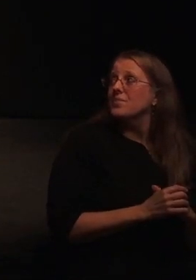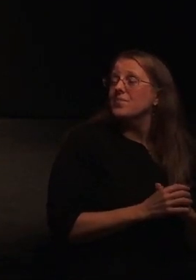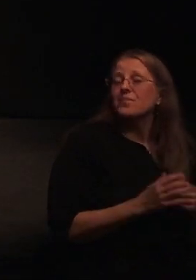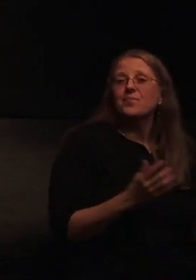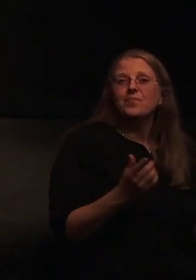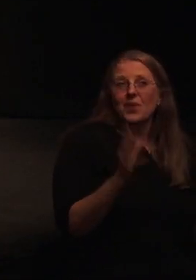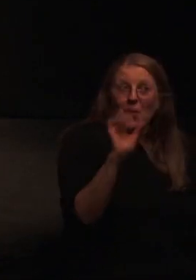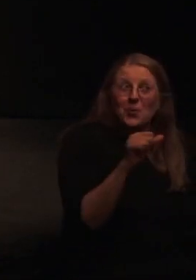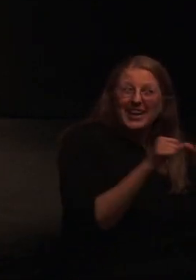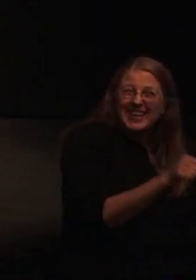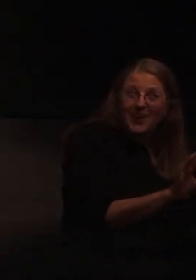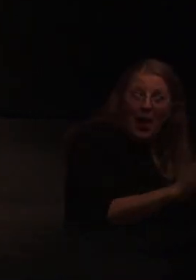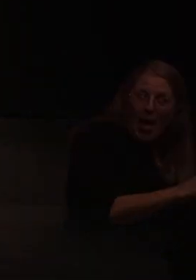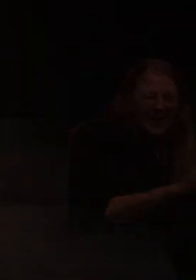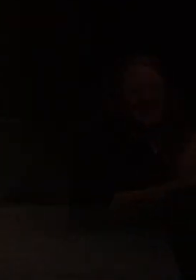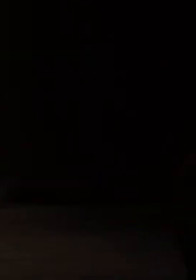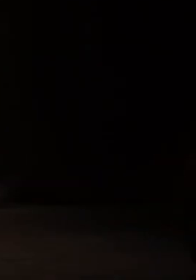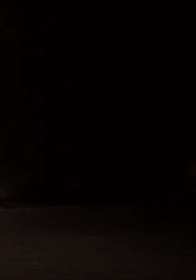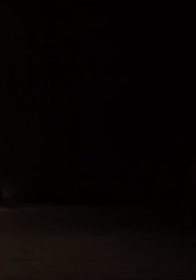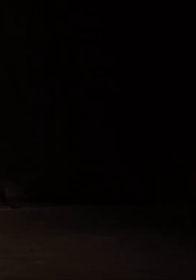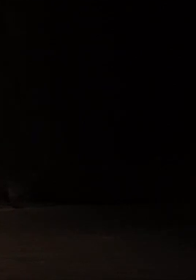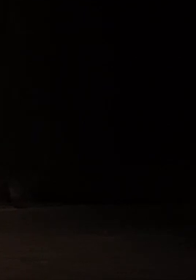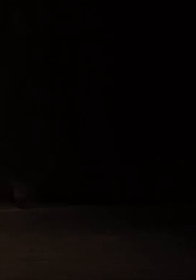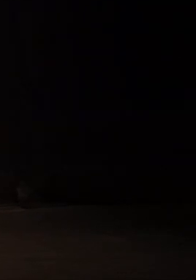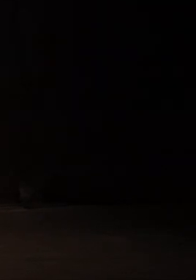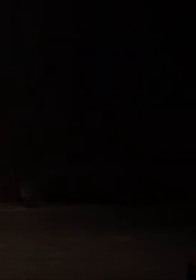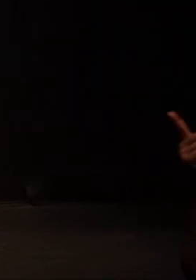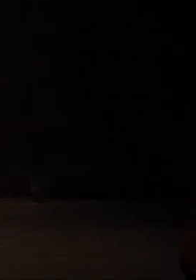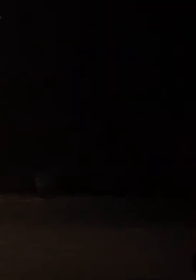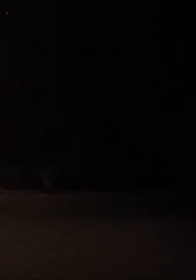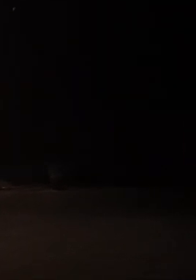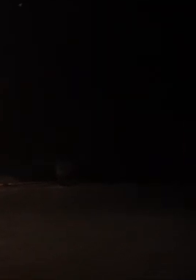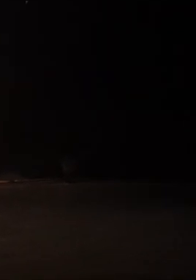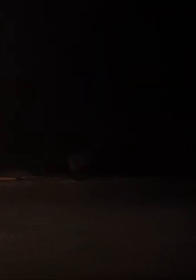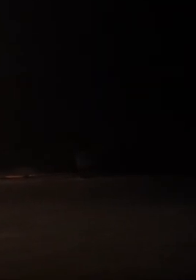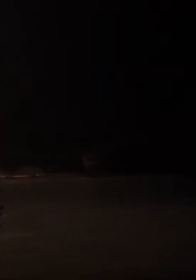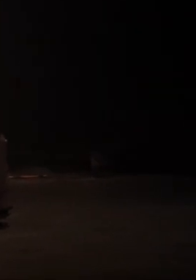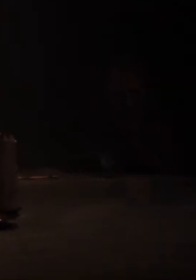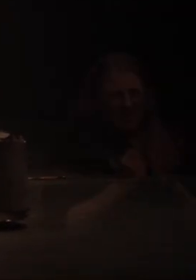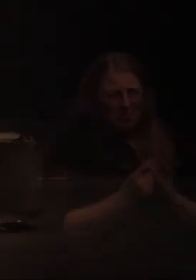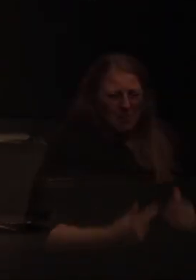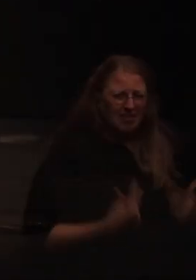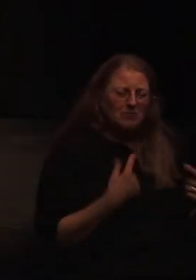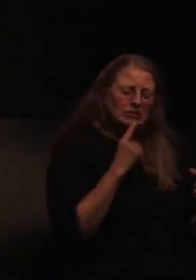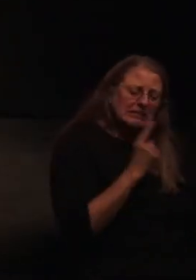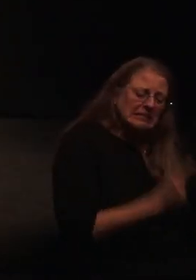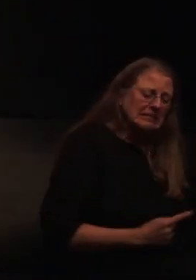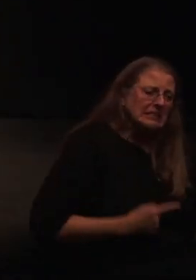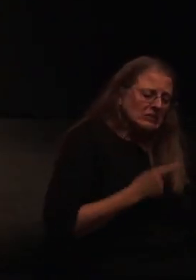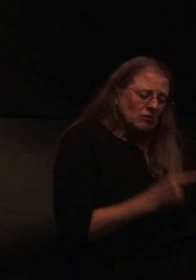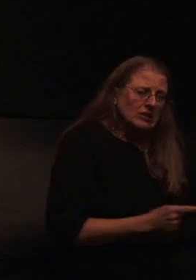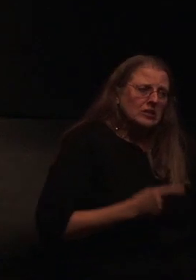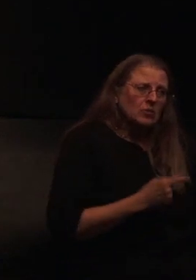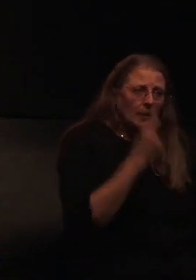You can continue. No, I'm just kidding. Now, at this point in my life, I was struggling with mental health issues. And so I